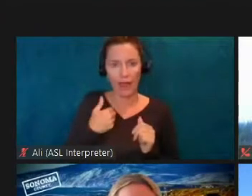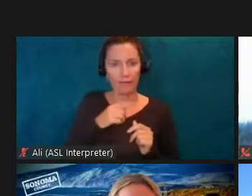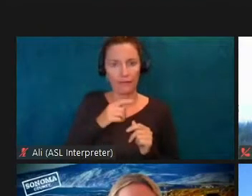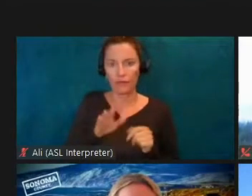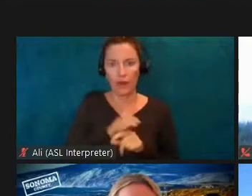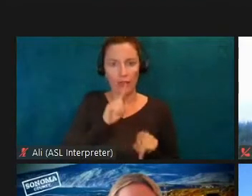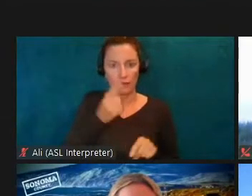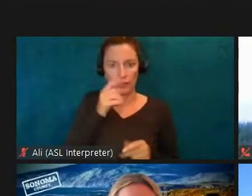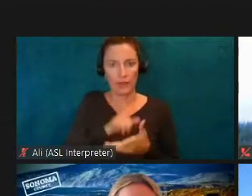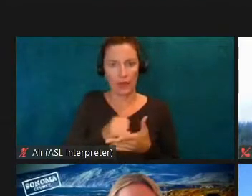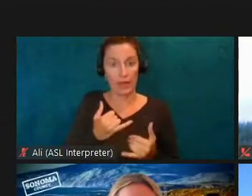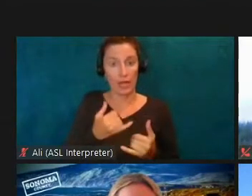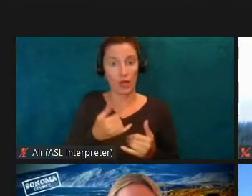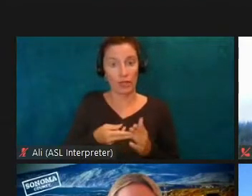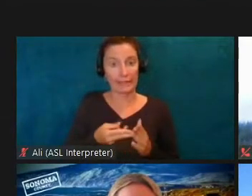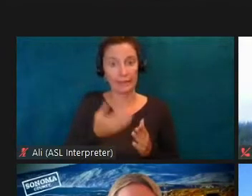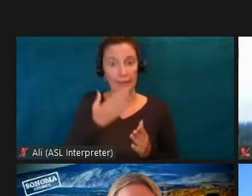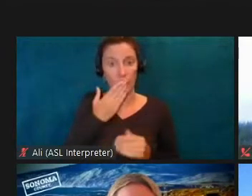Thank you.